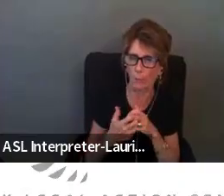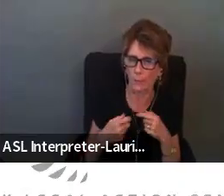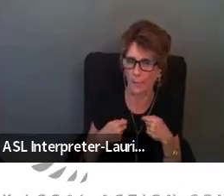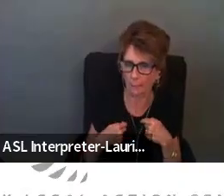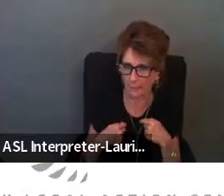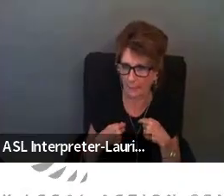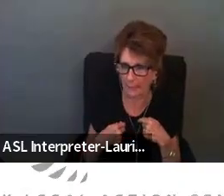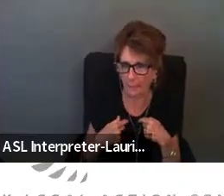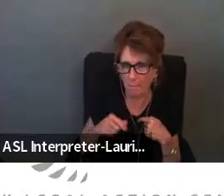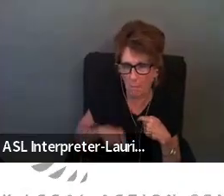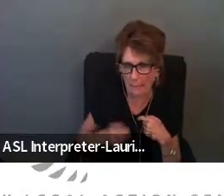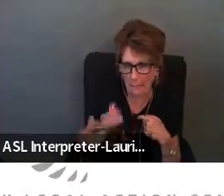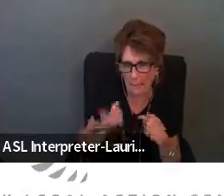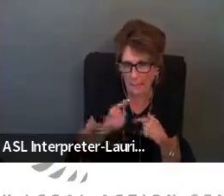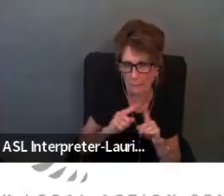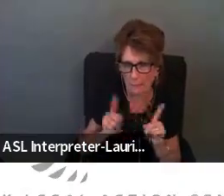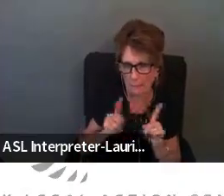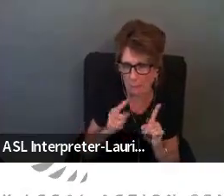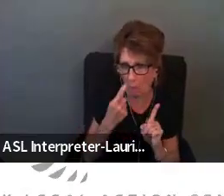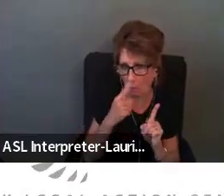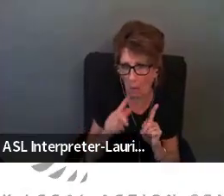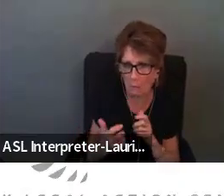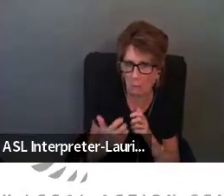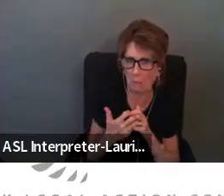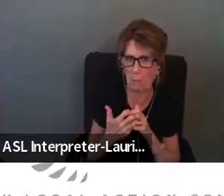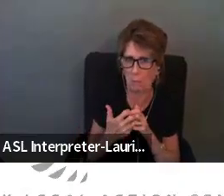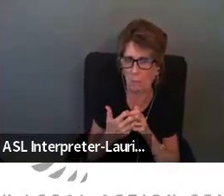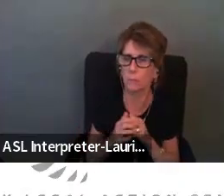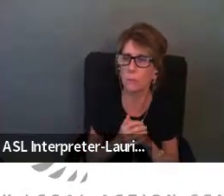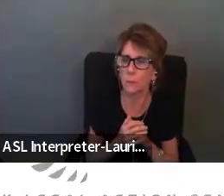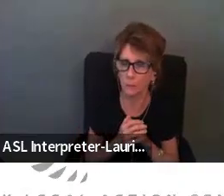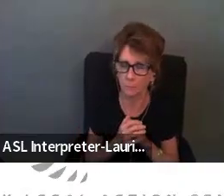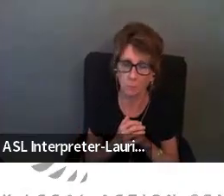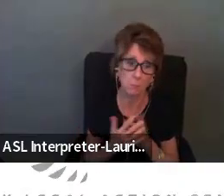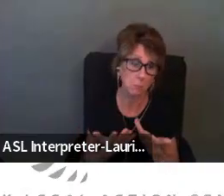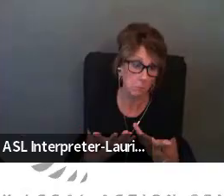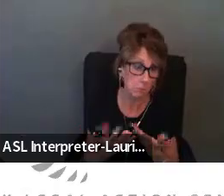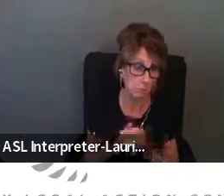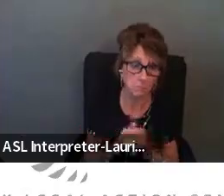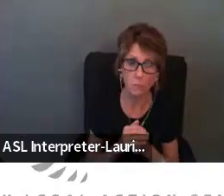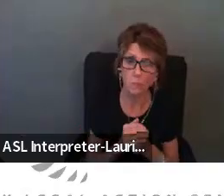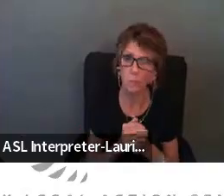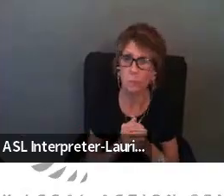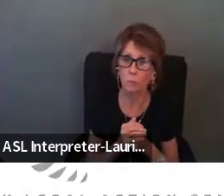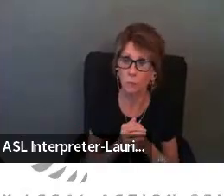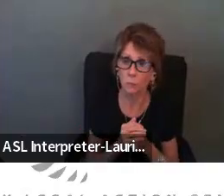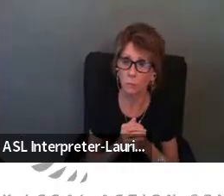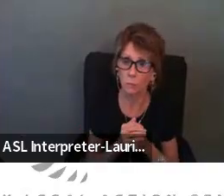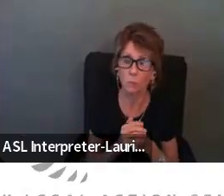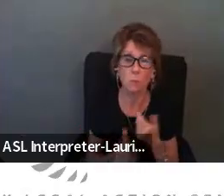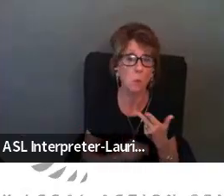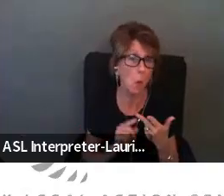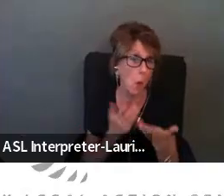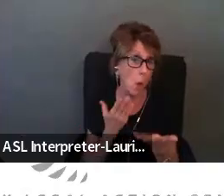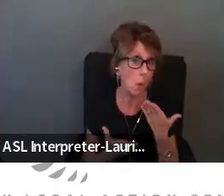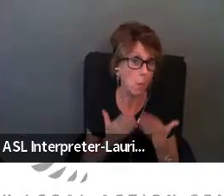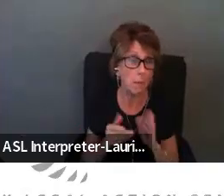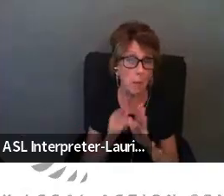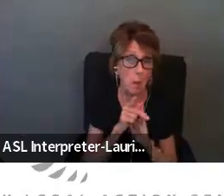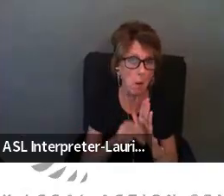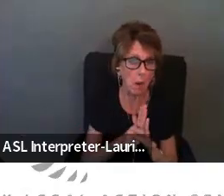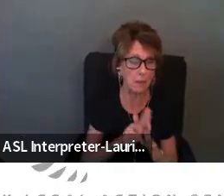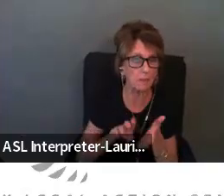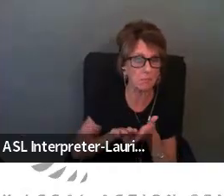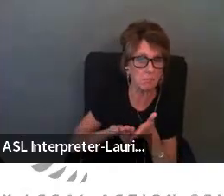on your needs. It could also be an accommodation based on policies against pets, and that